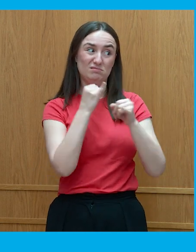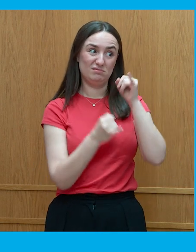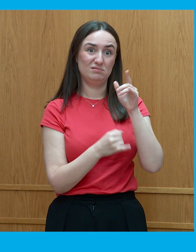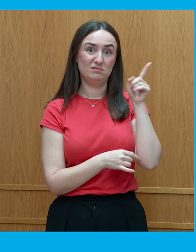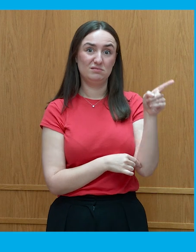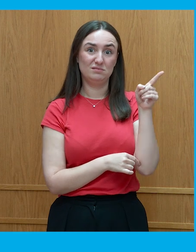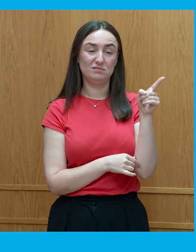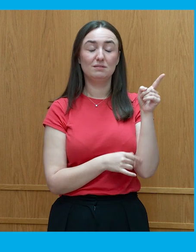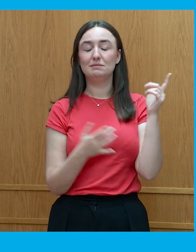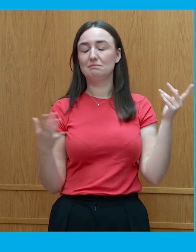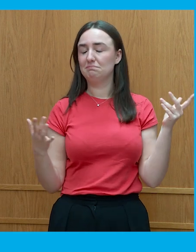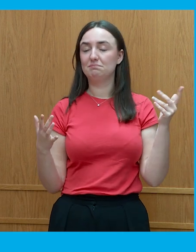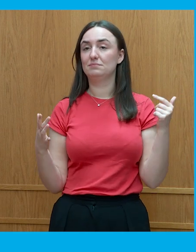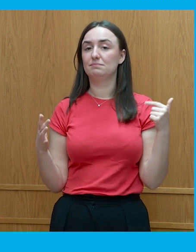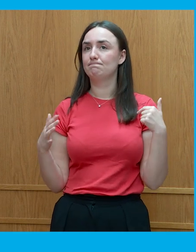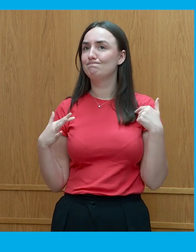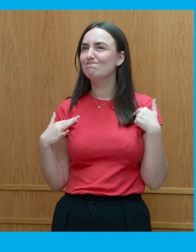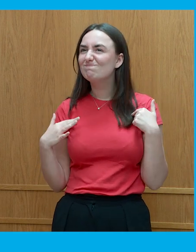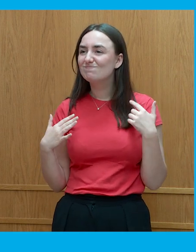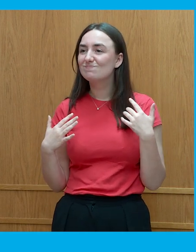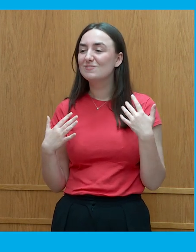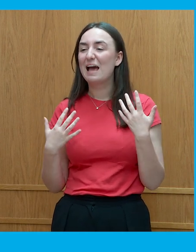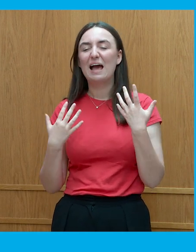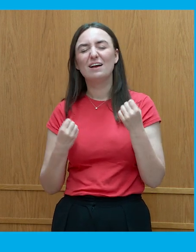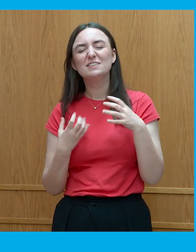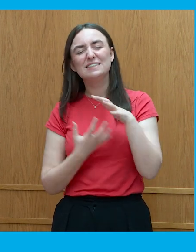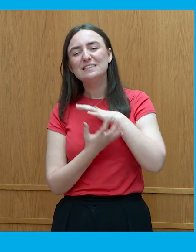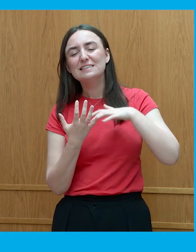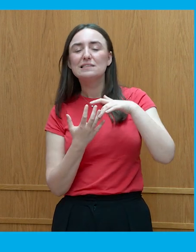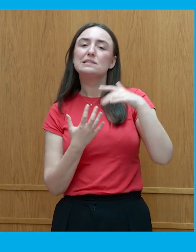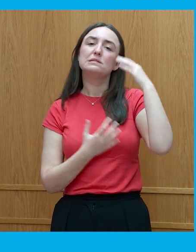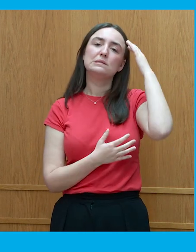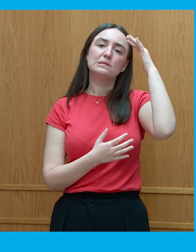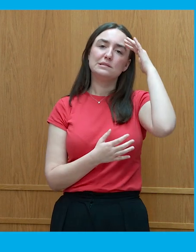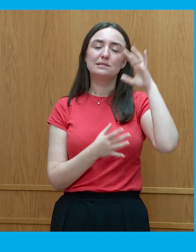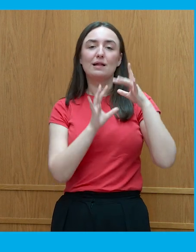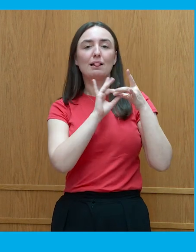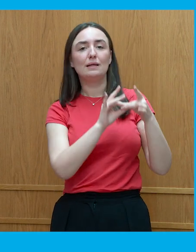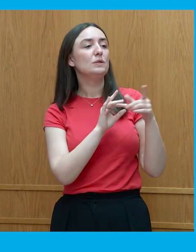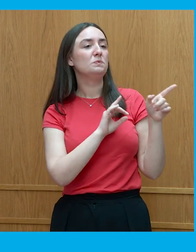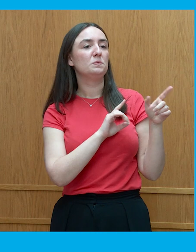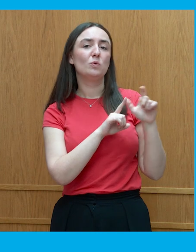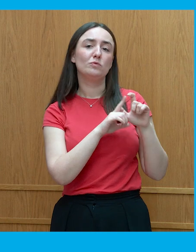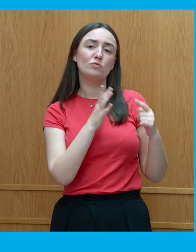I have a complicated thought process about him, but, like,